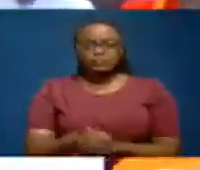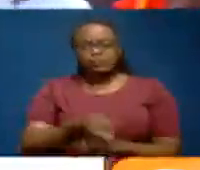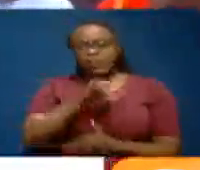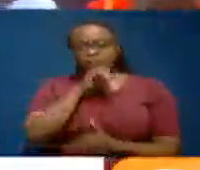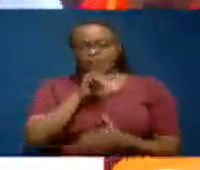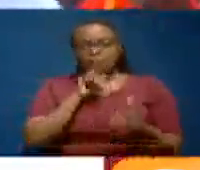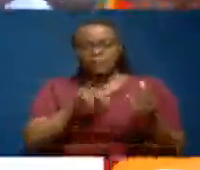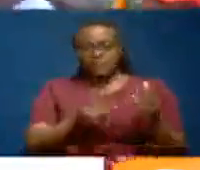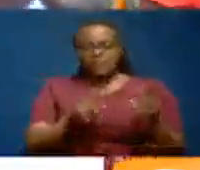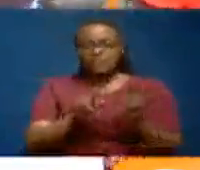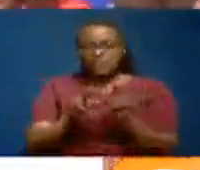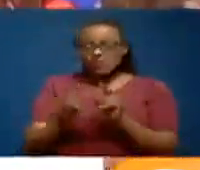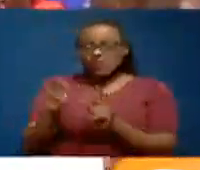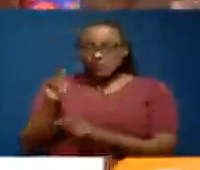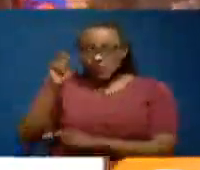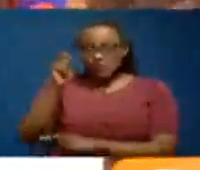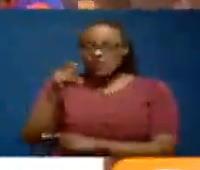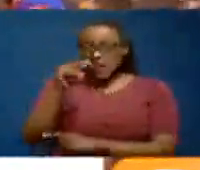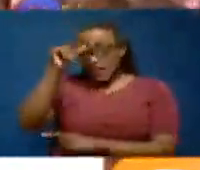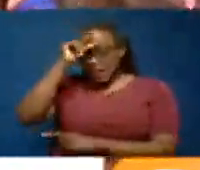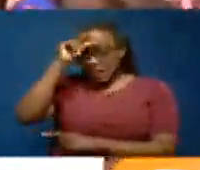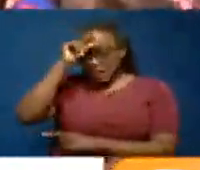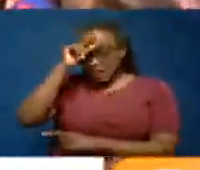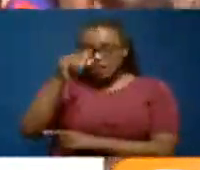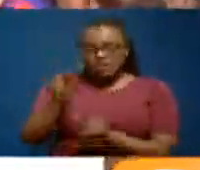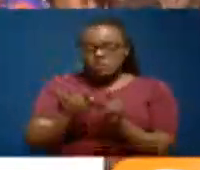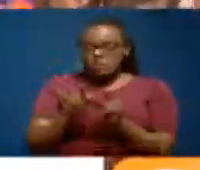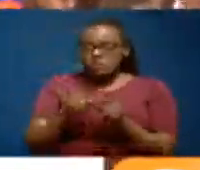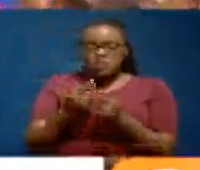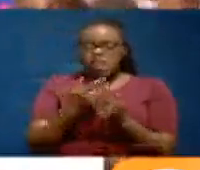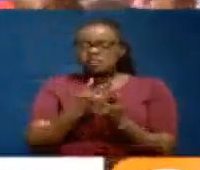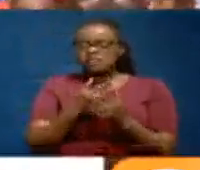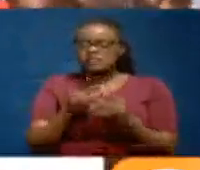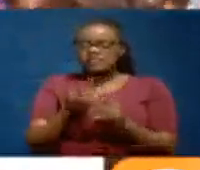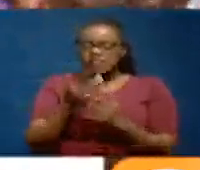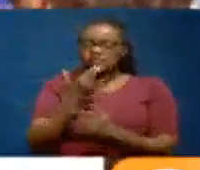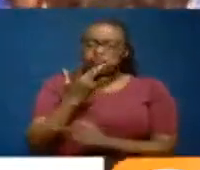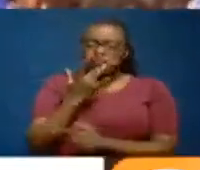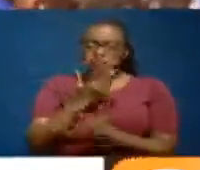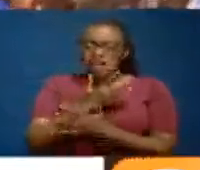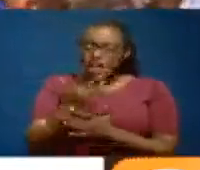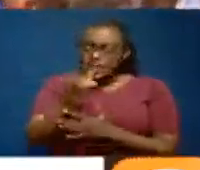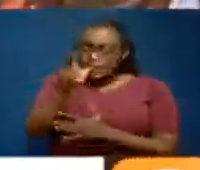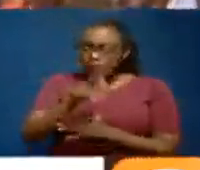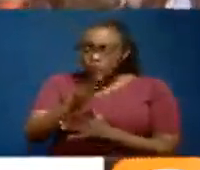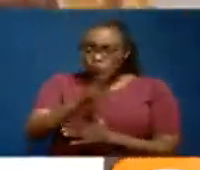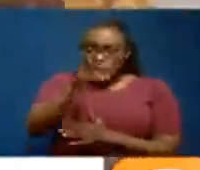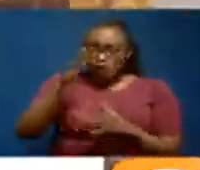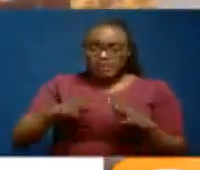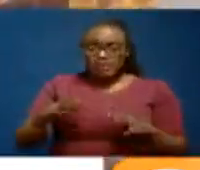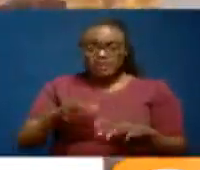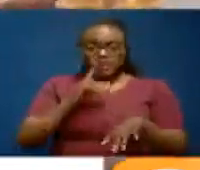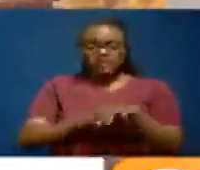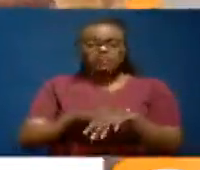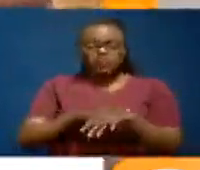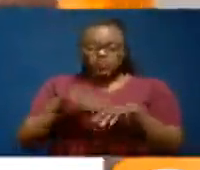Odinga said if elected president, his government will not spare bandits and anyone found fueling insecurity in the north.